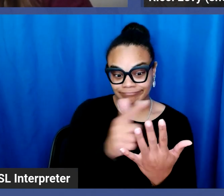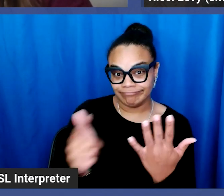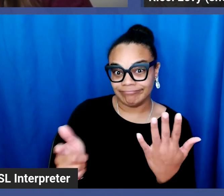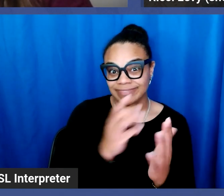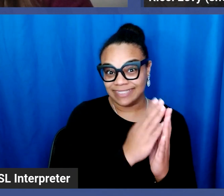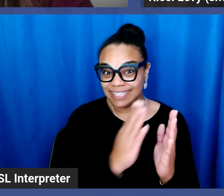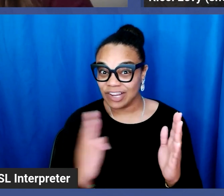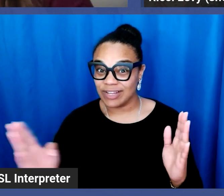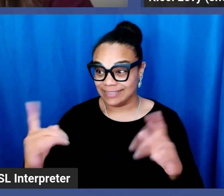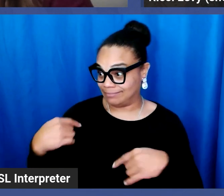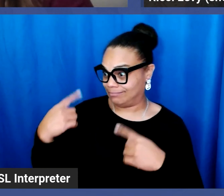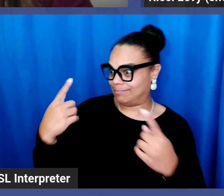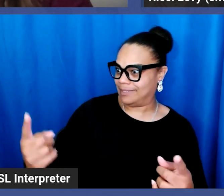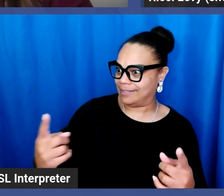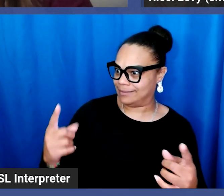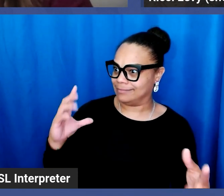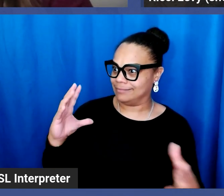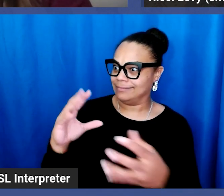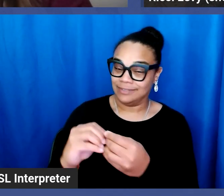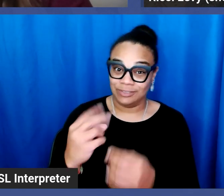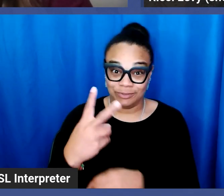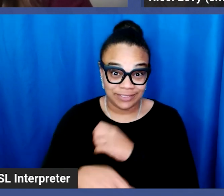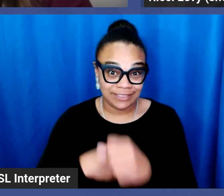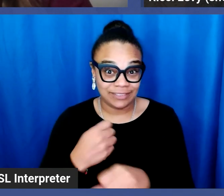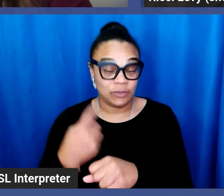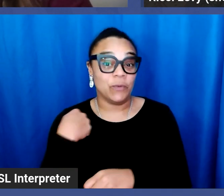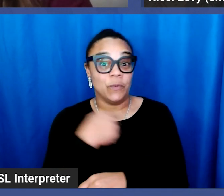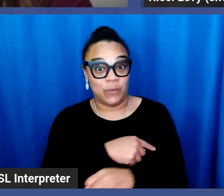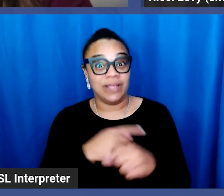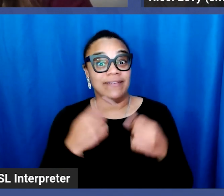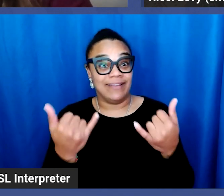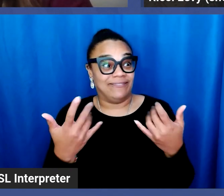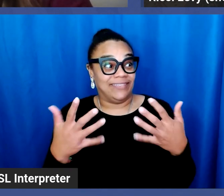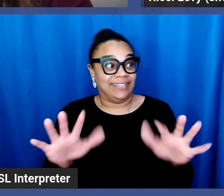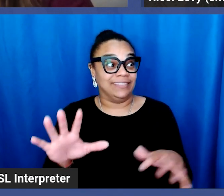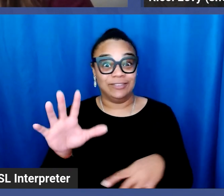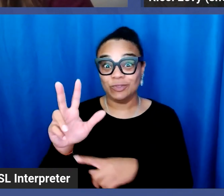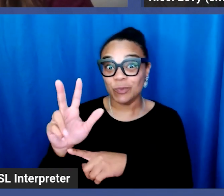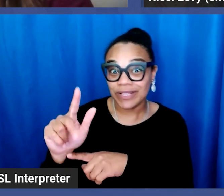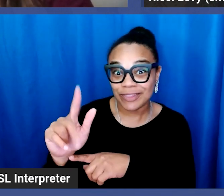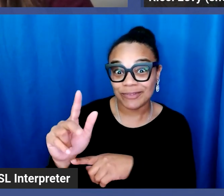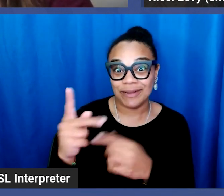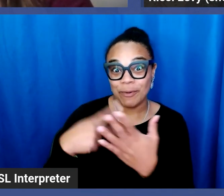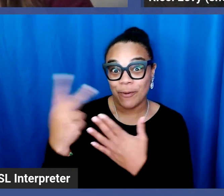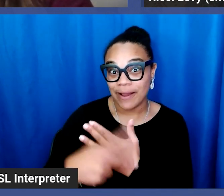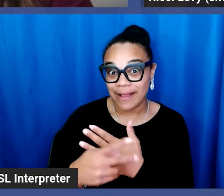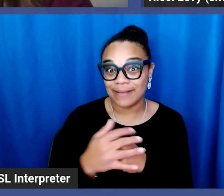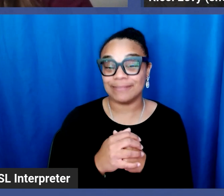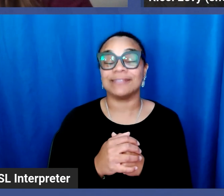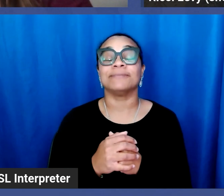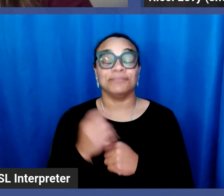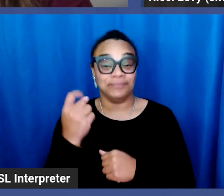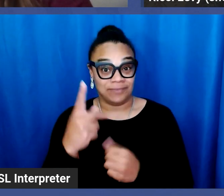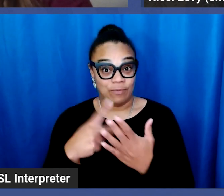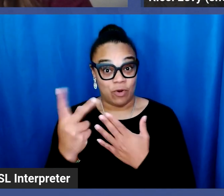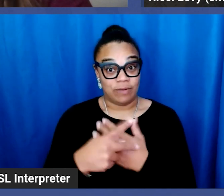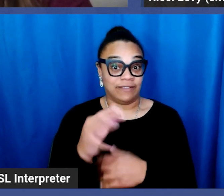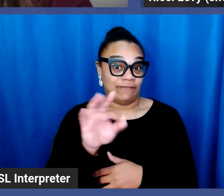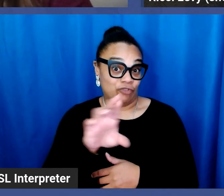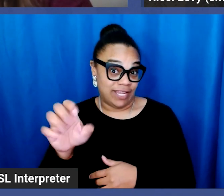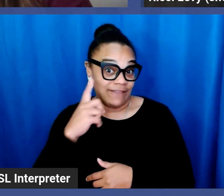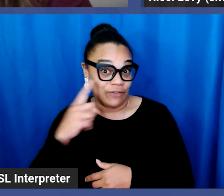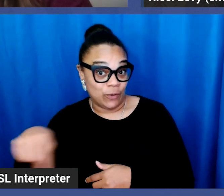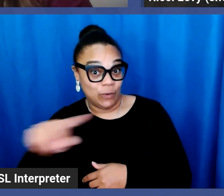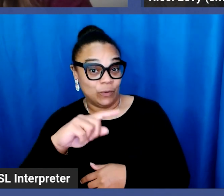this month. We've now produced 23 of these programs, and while they are free for you all